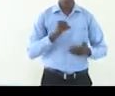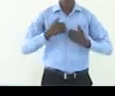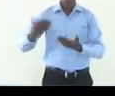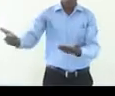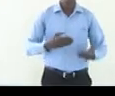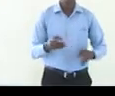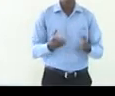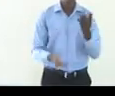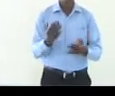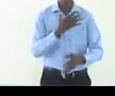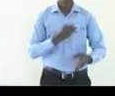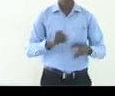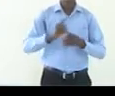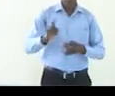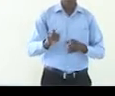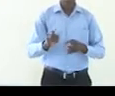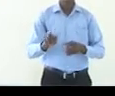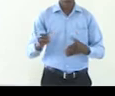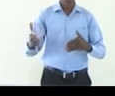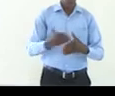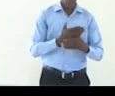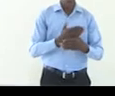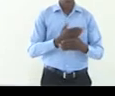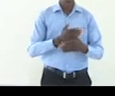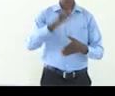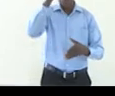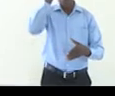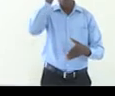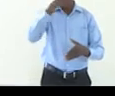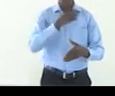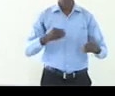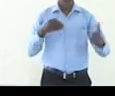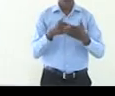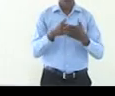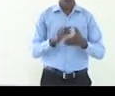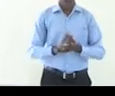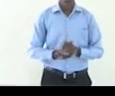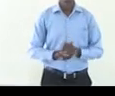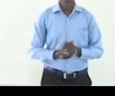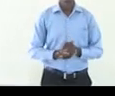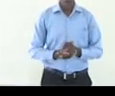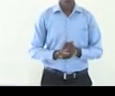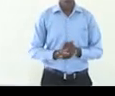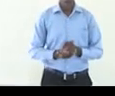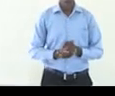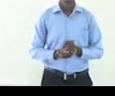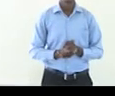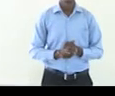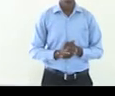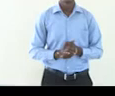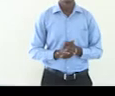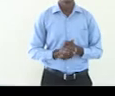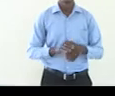brought division between mother-in-law and daughter-in-law, father and son, and so on. How do we reconcile the Prince of